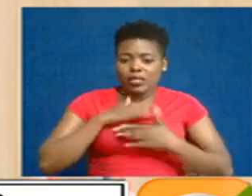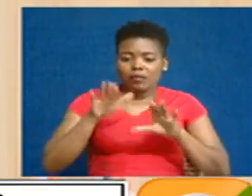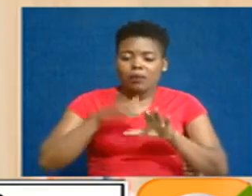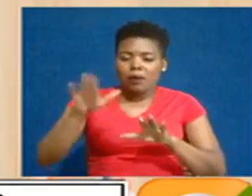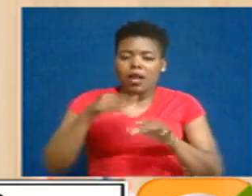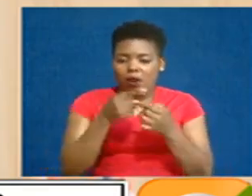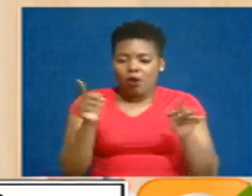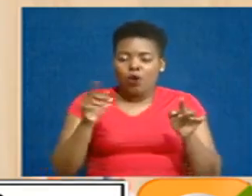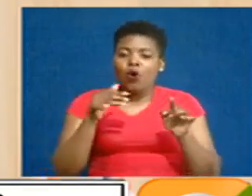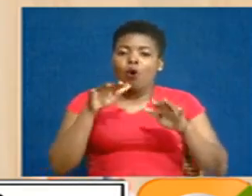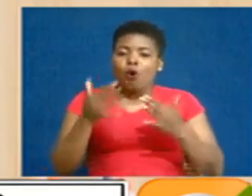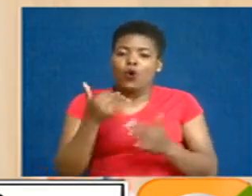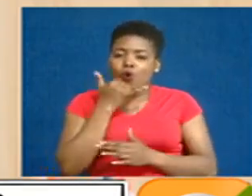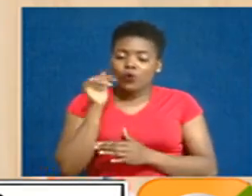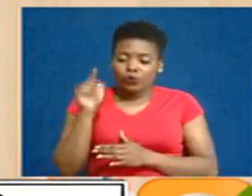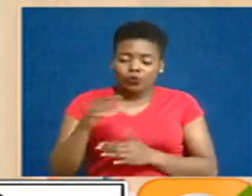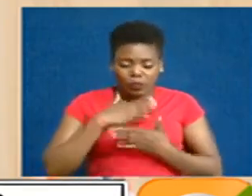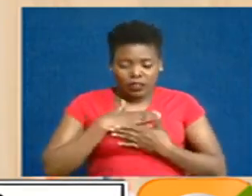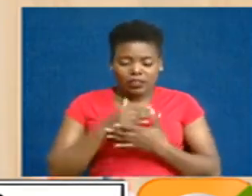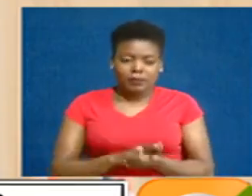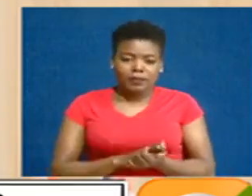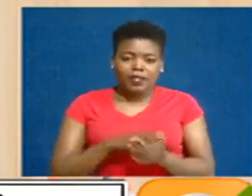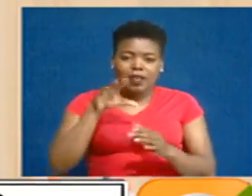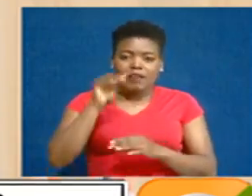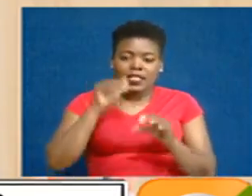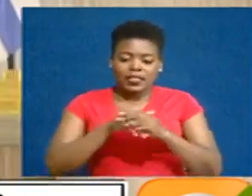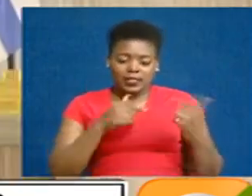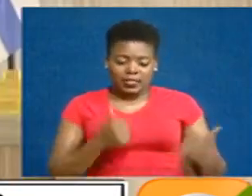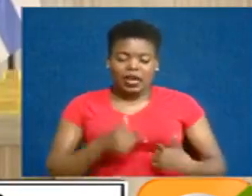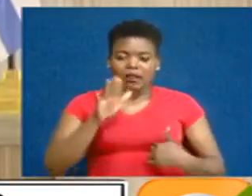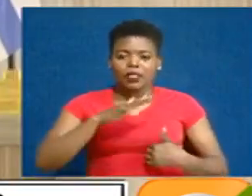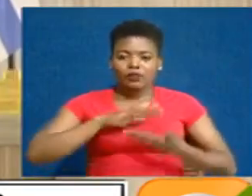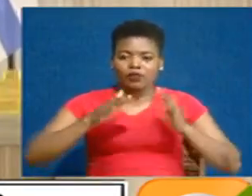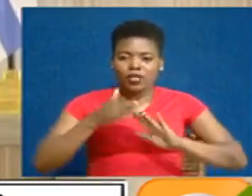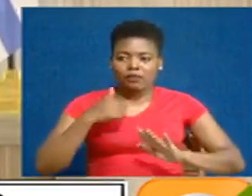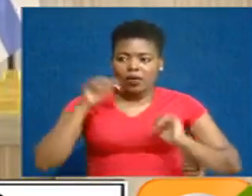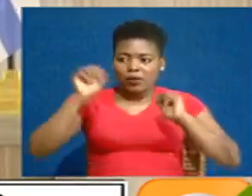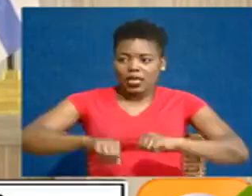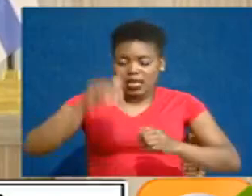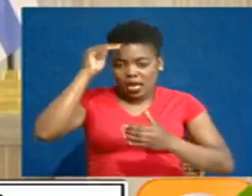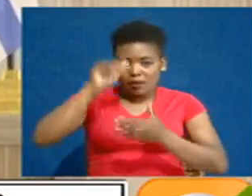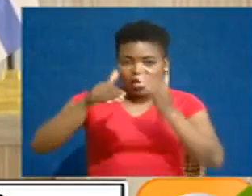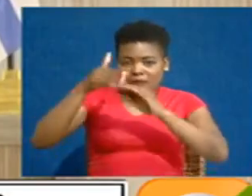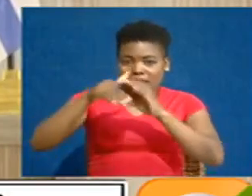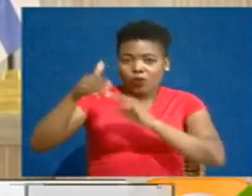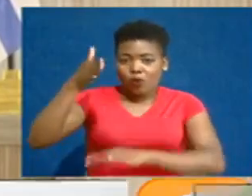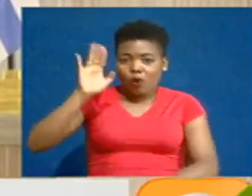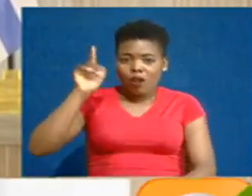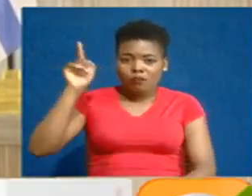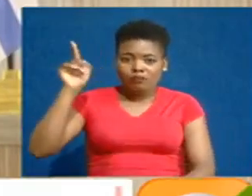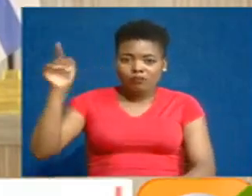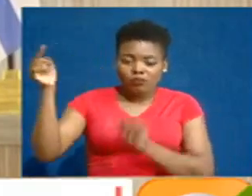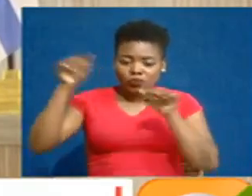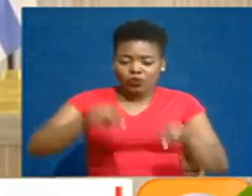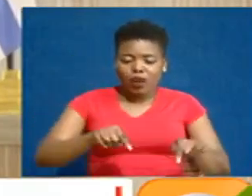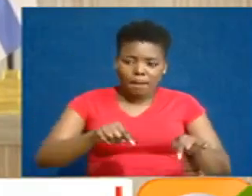all wronged you, find it in your heart to forgive me. We can believe God to